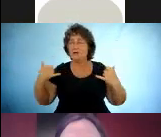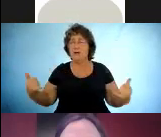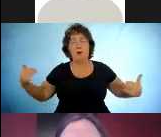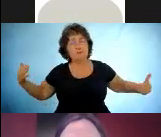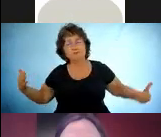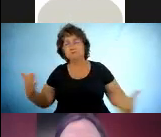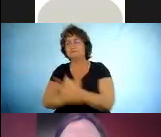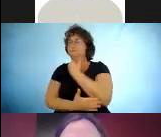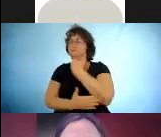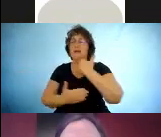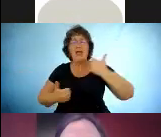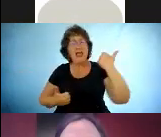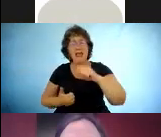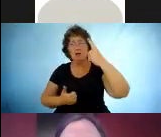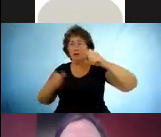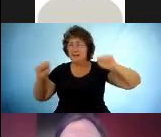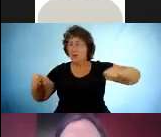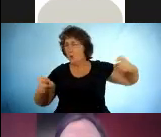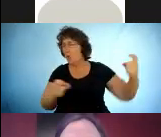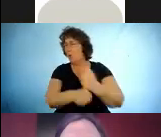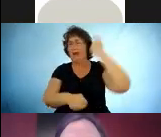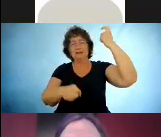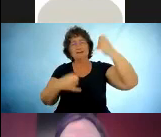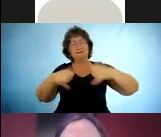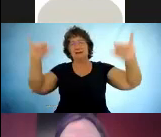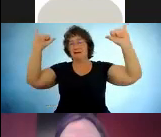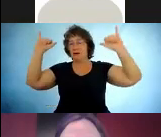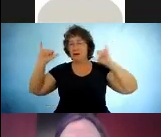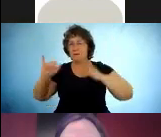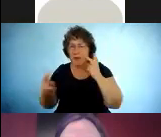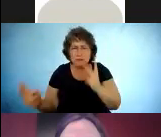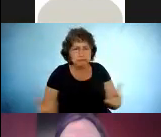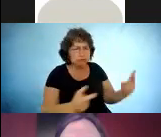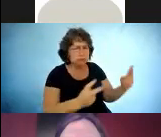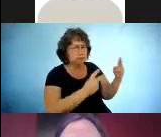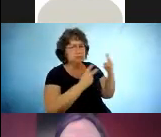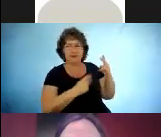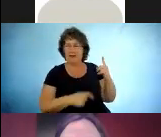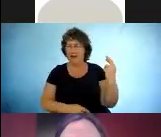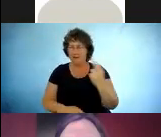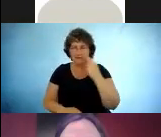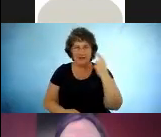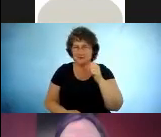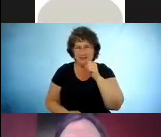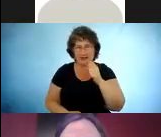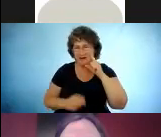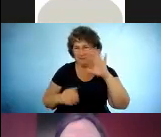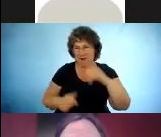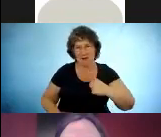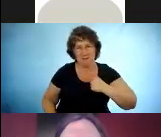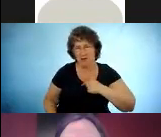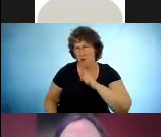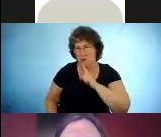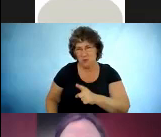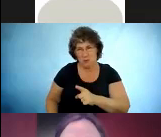could still win. Now, looking back, I'm sure they did not expect me to take those words,